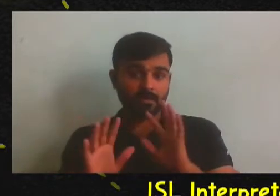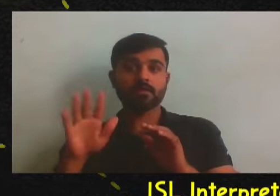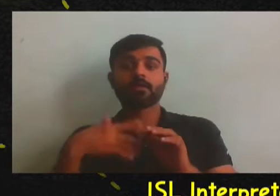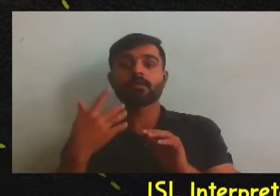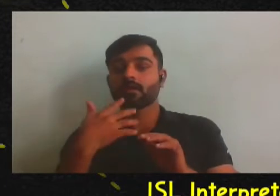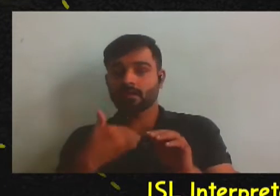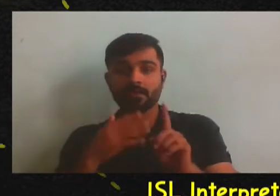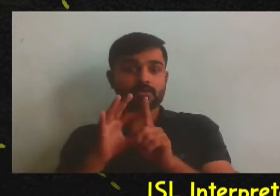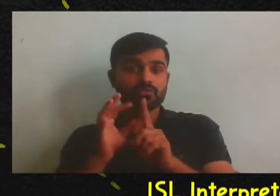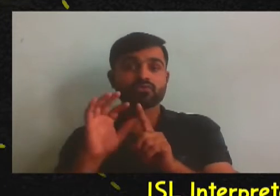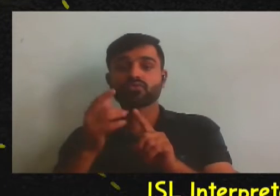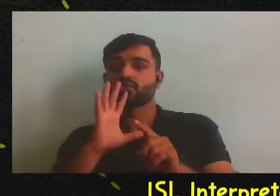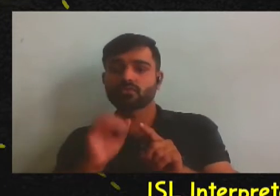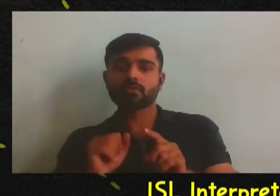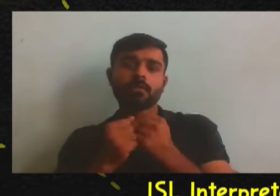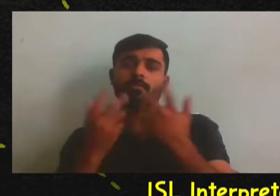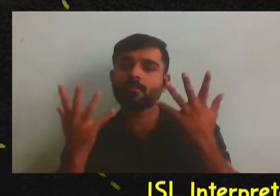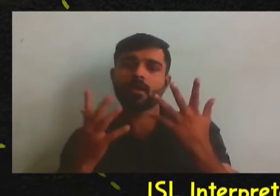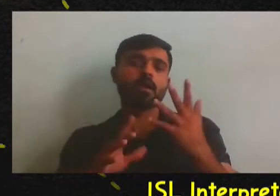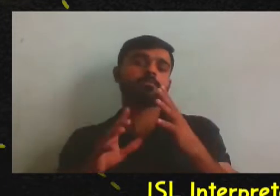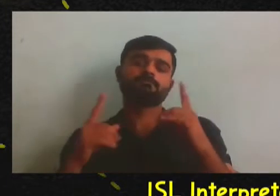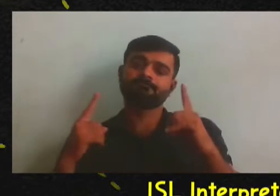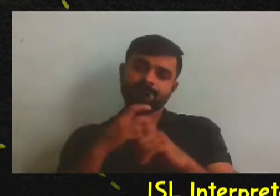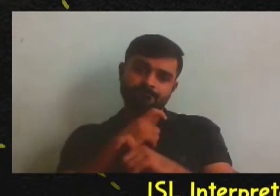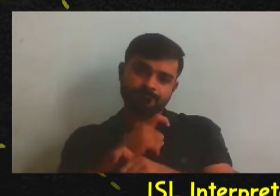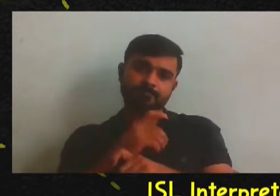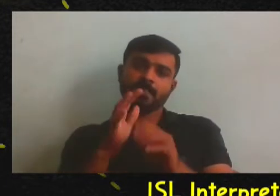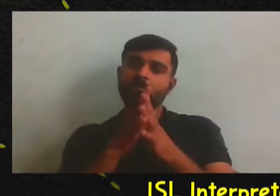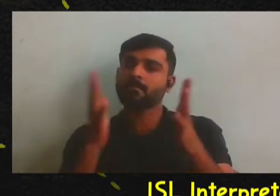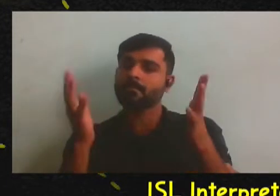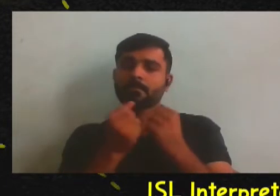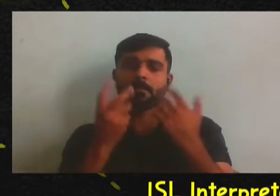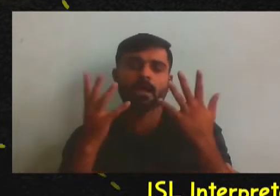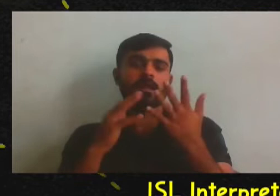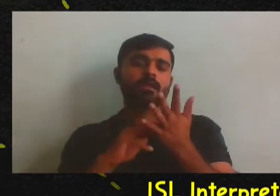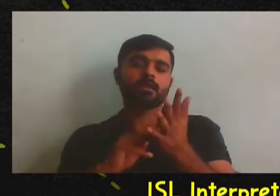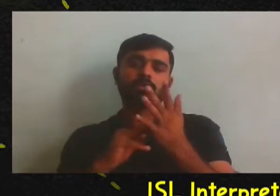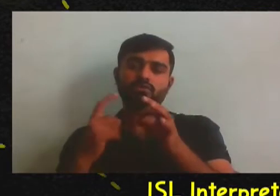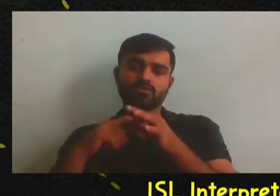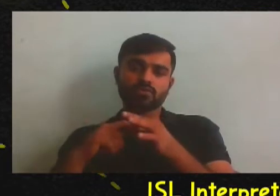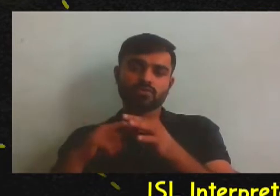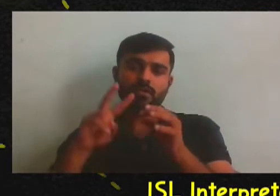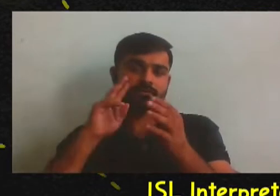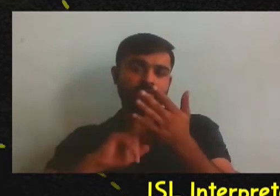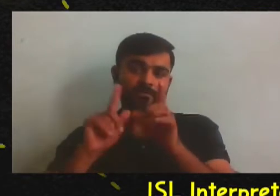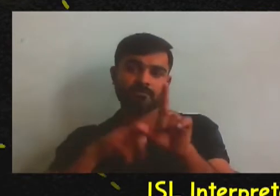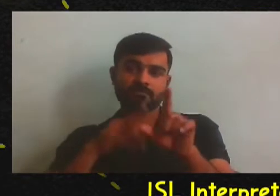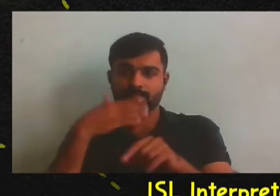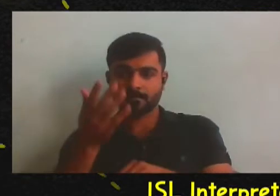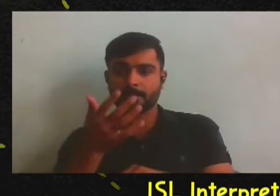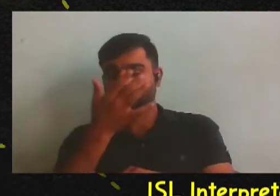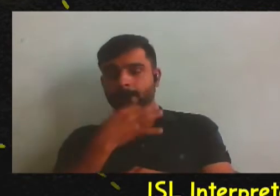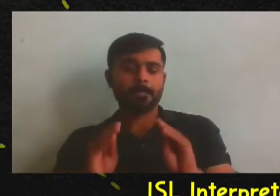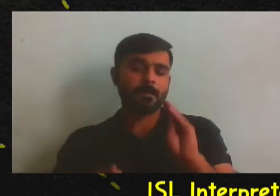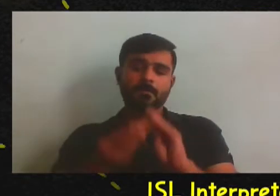I do differently? They're much more complex. I see many, many more questions, and Vinay, this is for you, much more